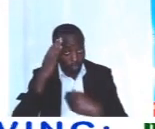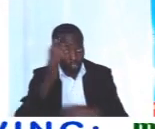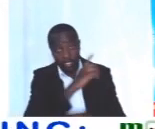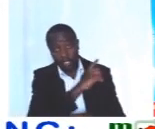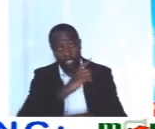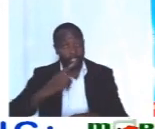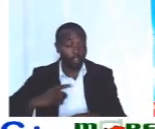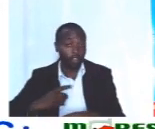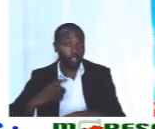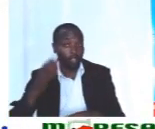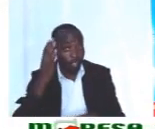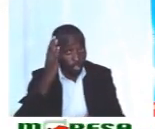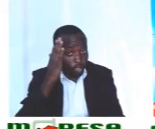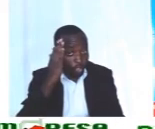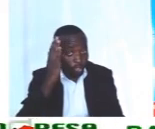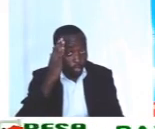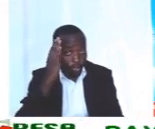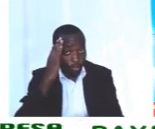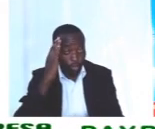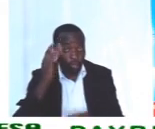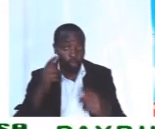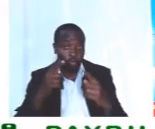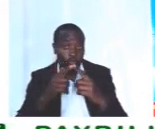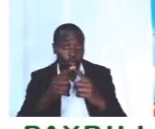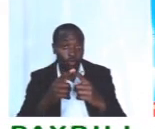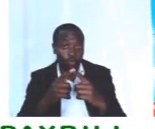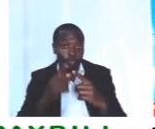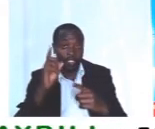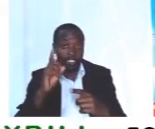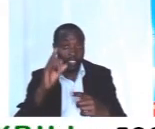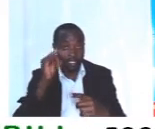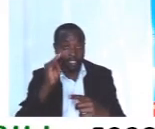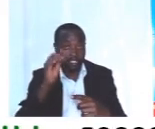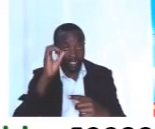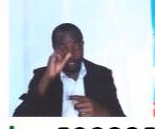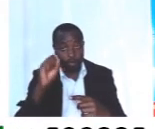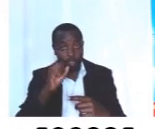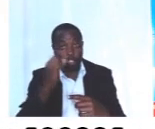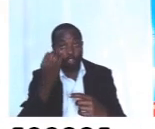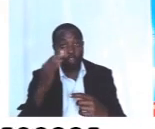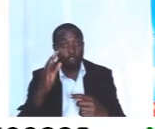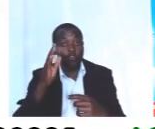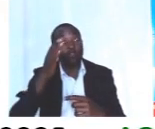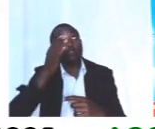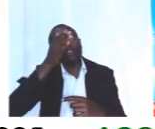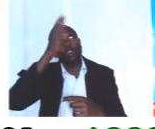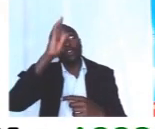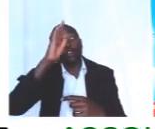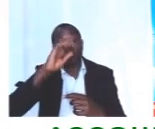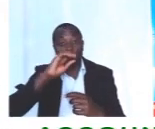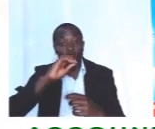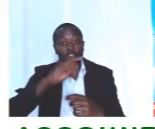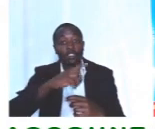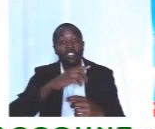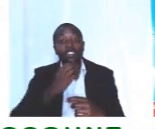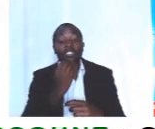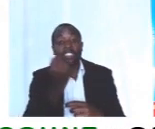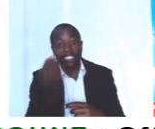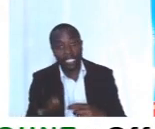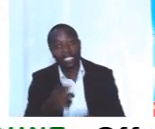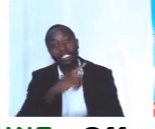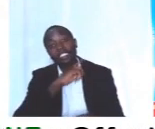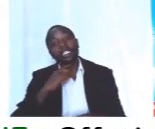sensitive to the chastening of God. He even lost a son because the Lord